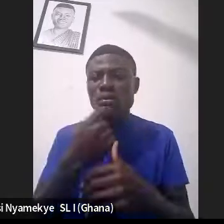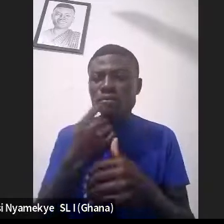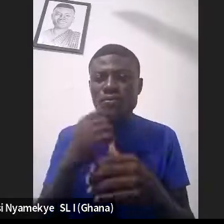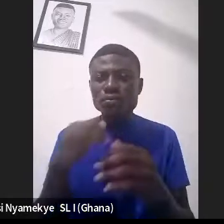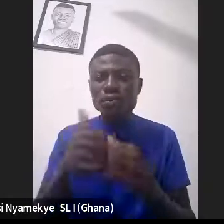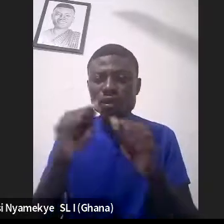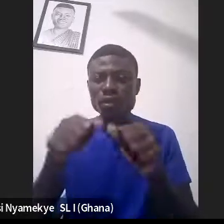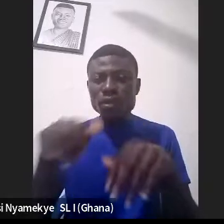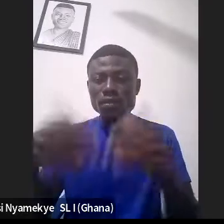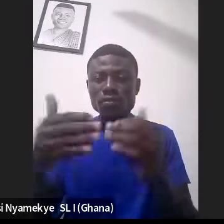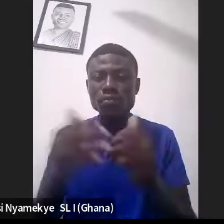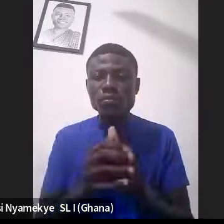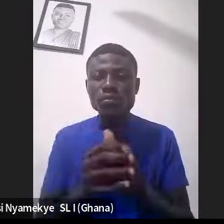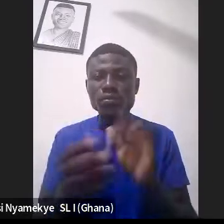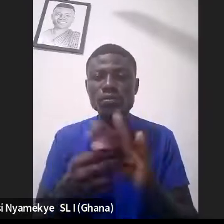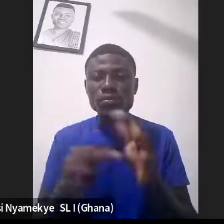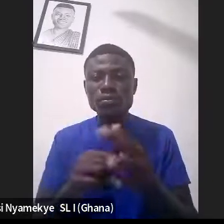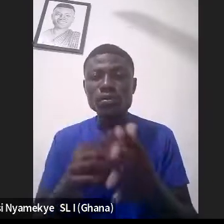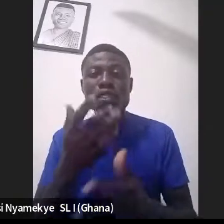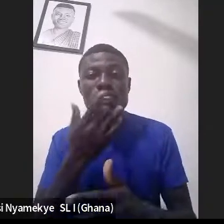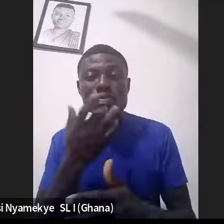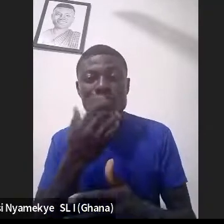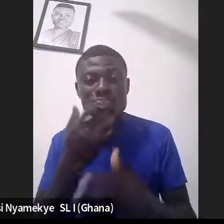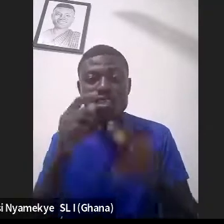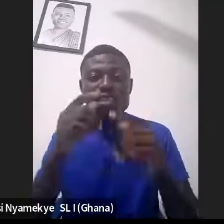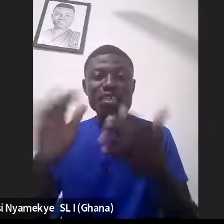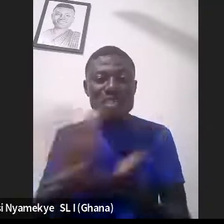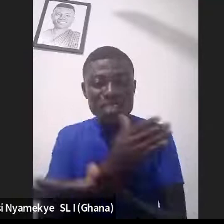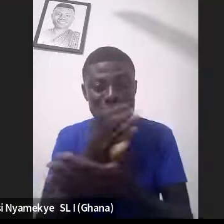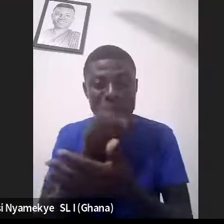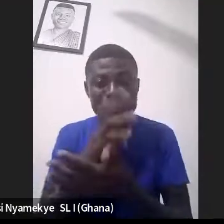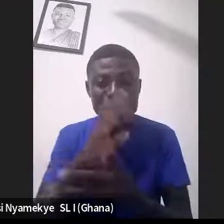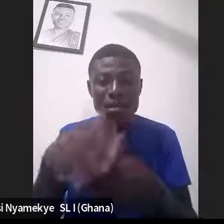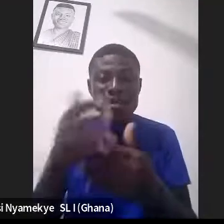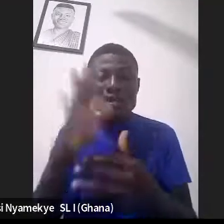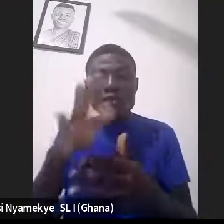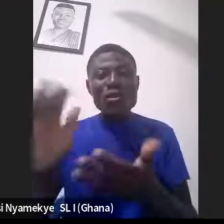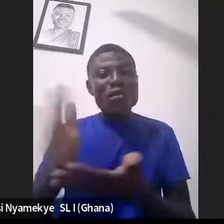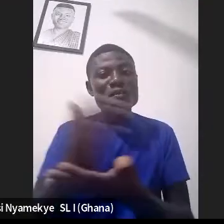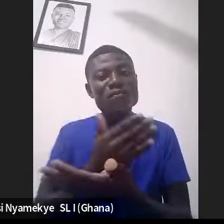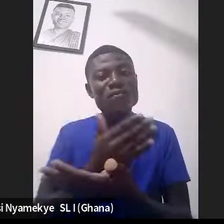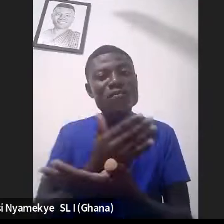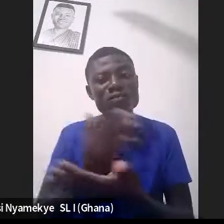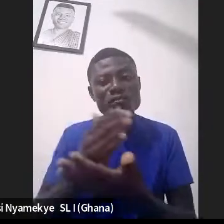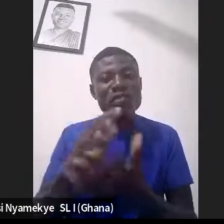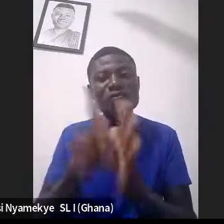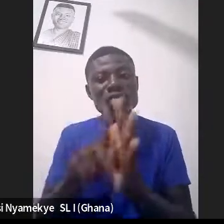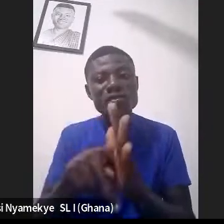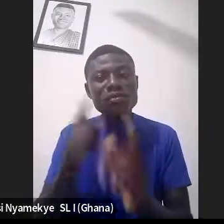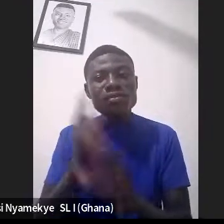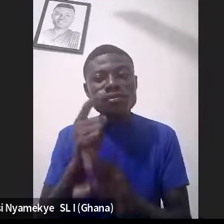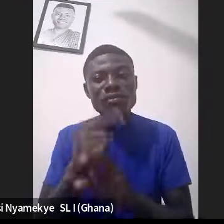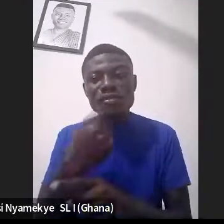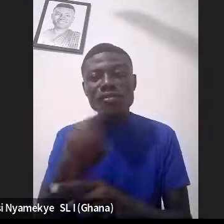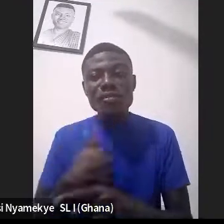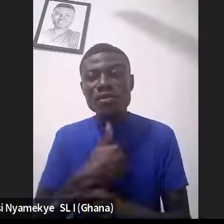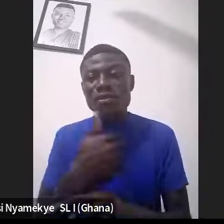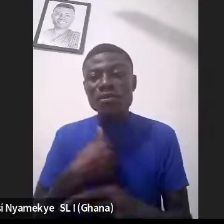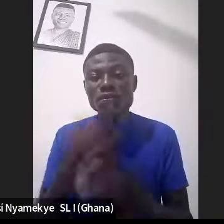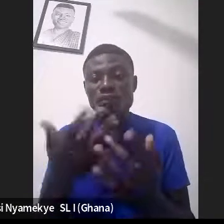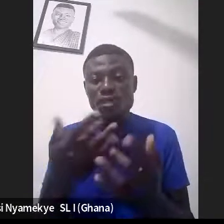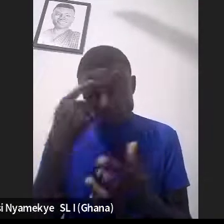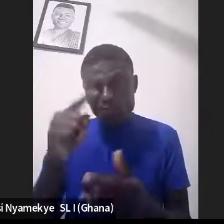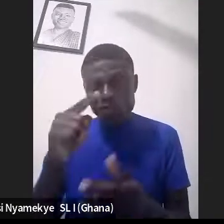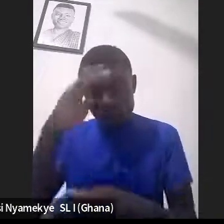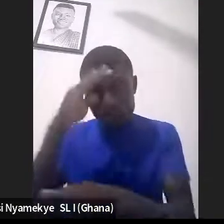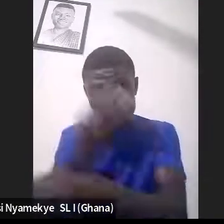us a line of this, your favorite song, or can you give us a verse in your movie or whatever? Just tell Benjamin we are rooting for him. And